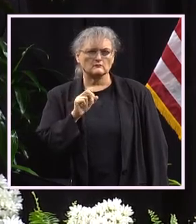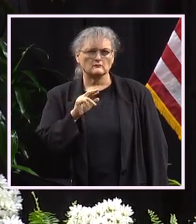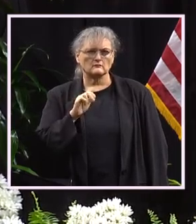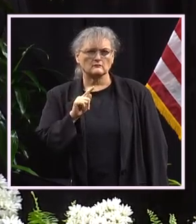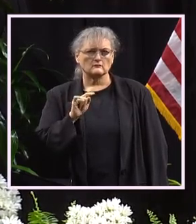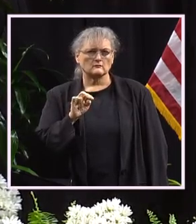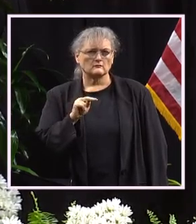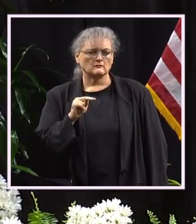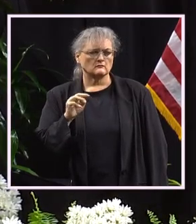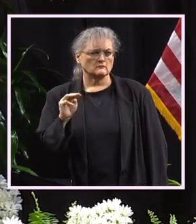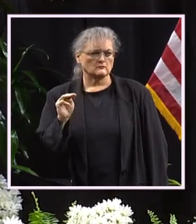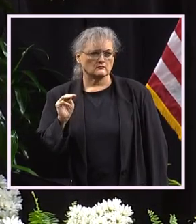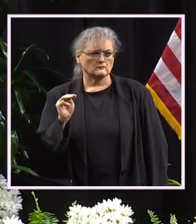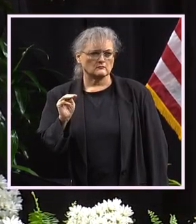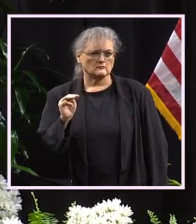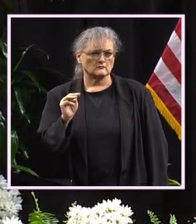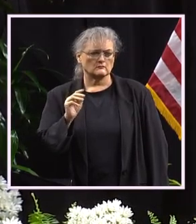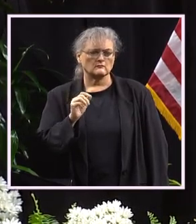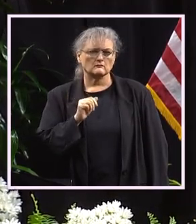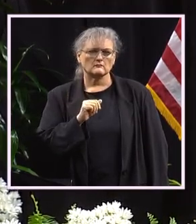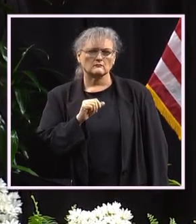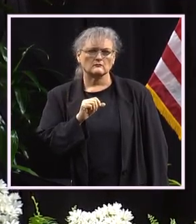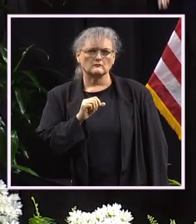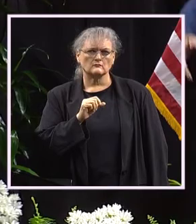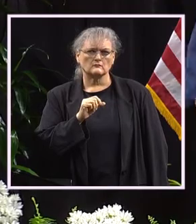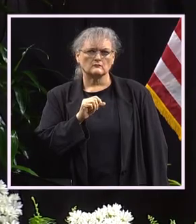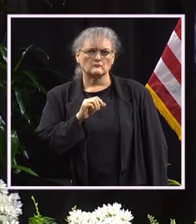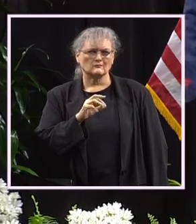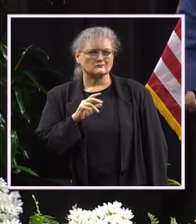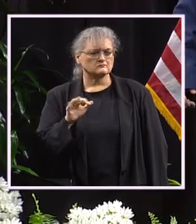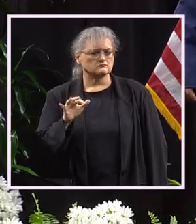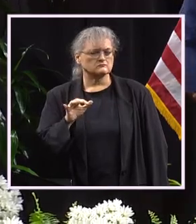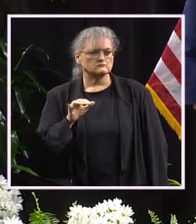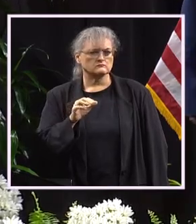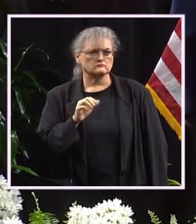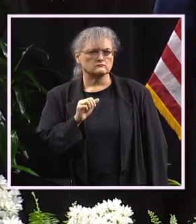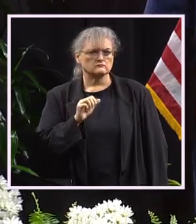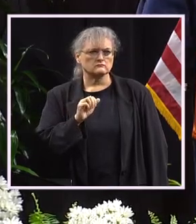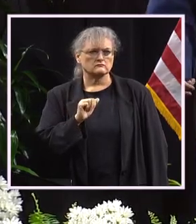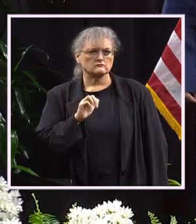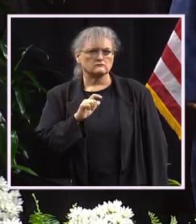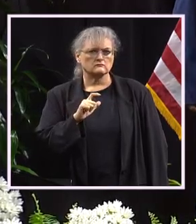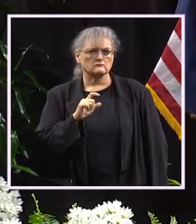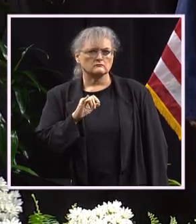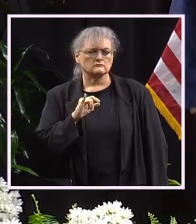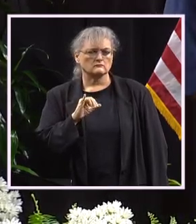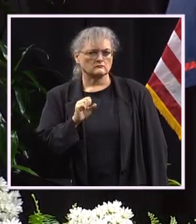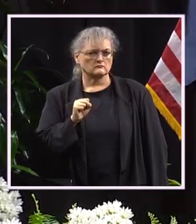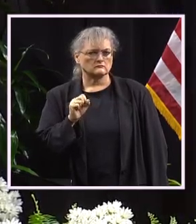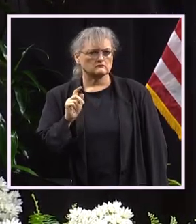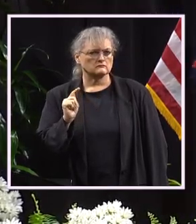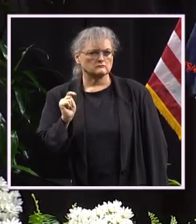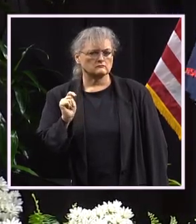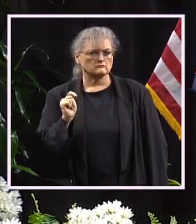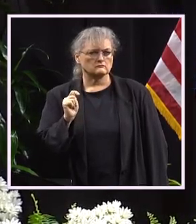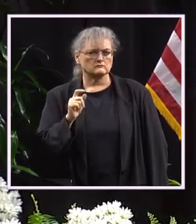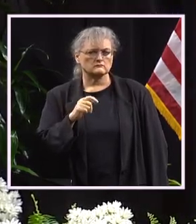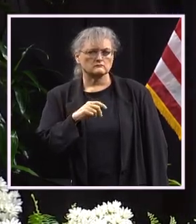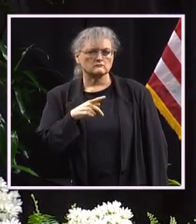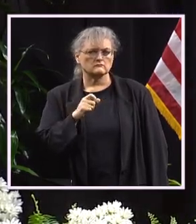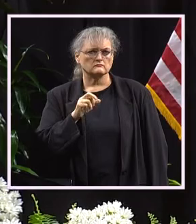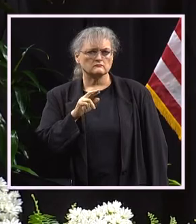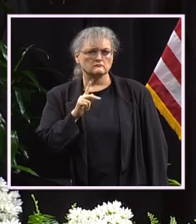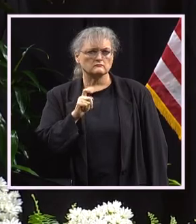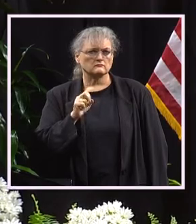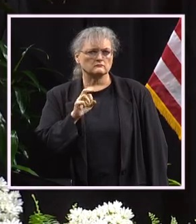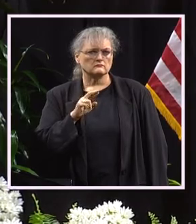Martinez. Sana Z. McLean. Alexis M. Martin Tompkins, summa cum laude. Parker Kelly